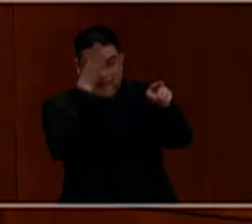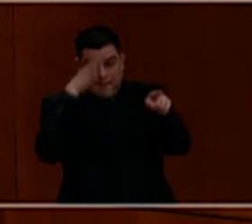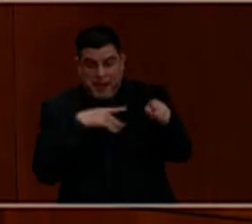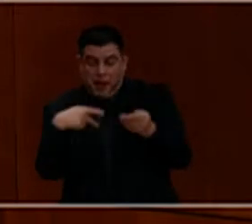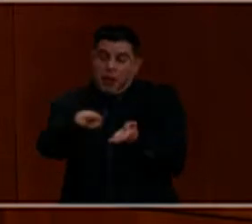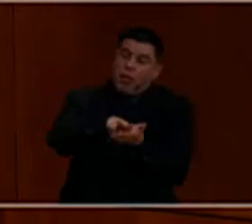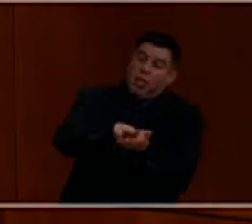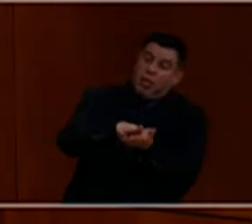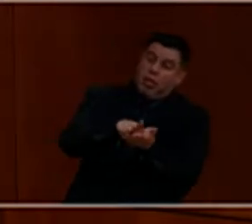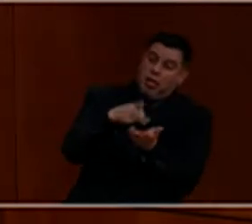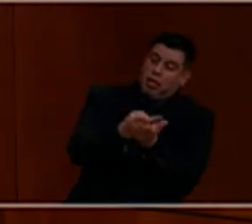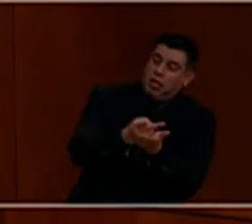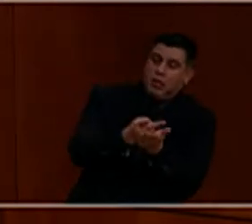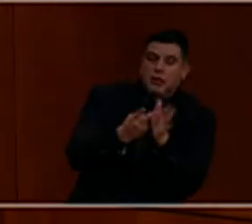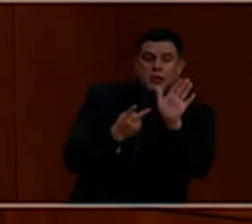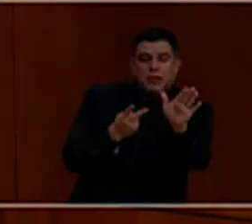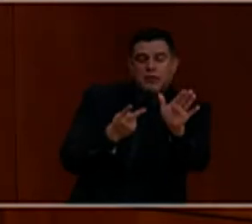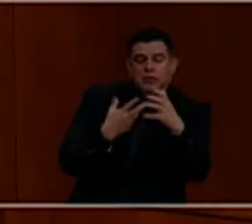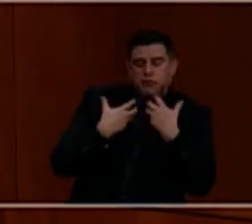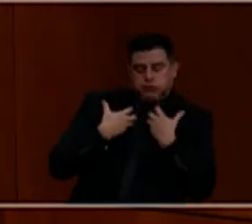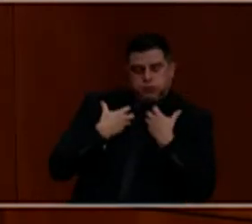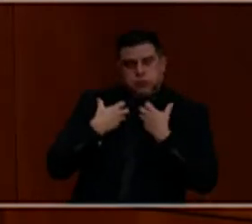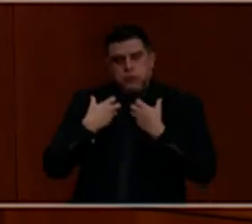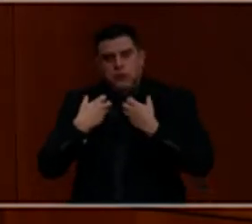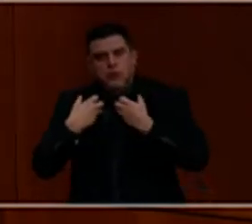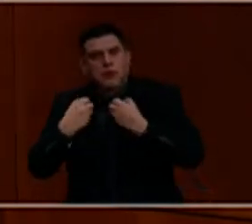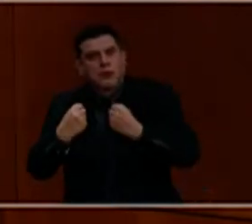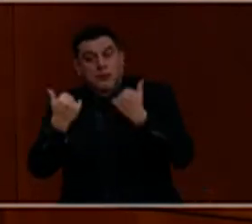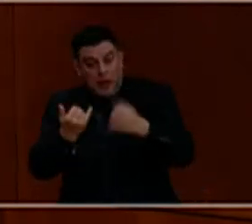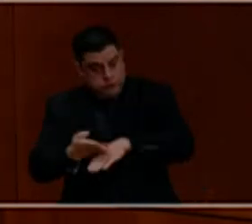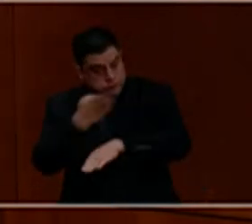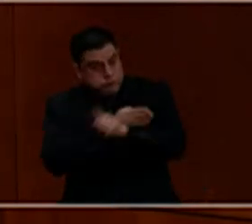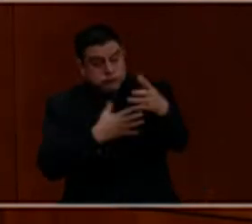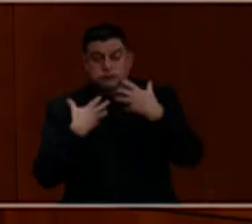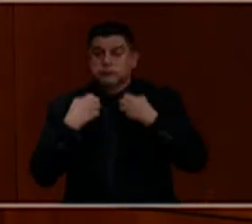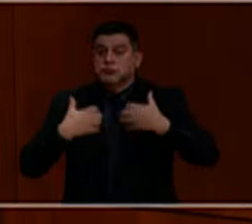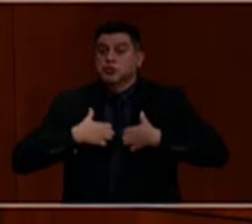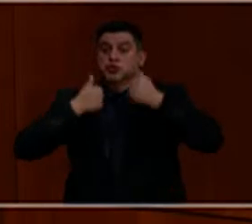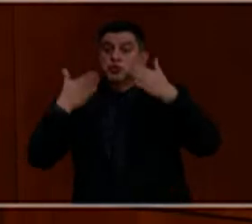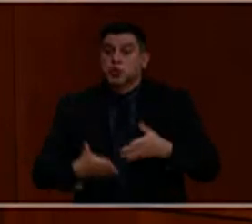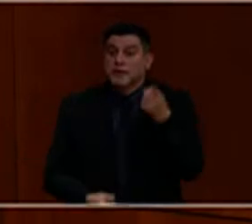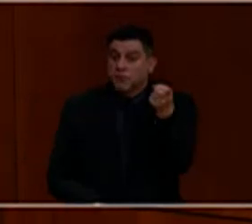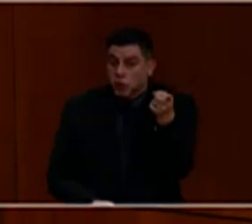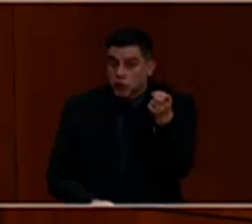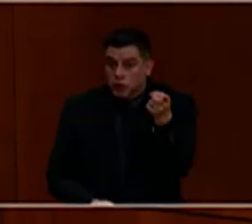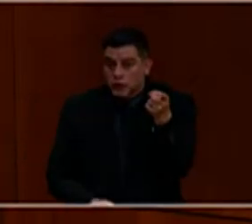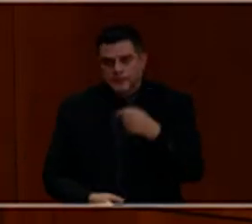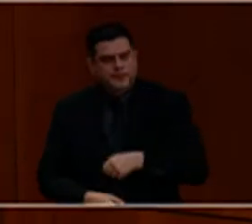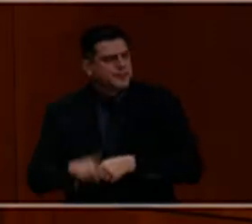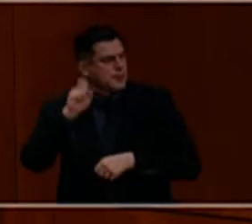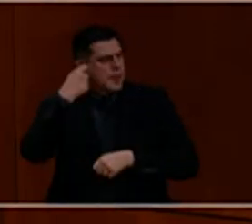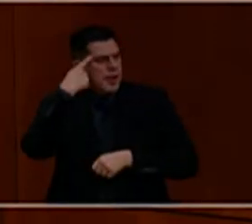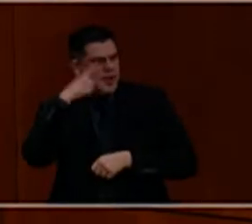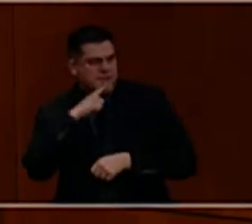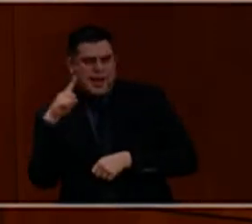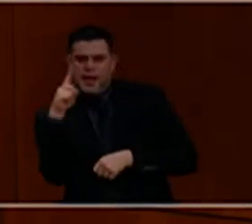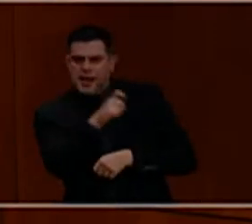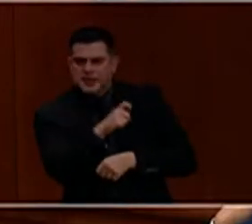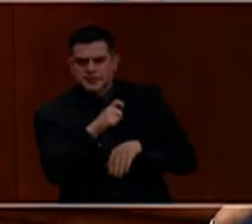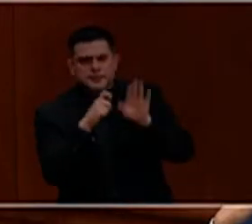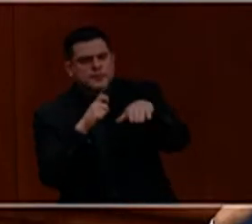story. Can you talk about how how you got infected? I think you had told us that